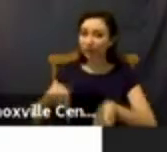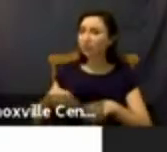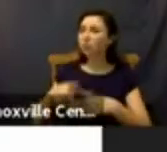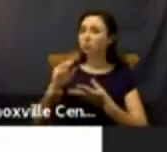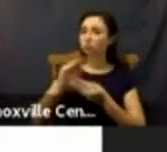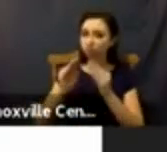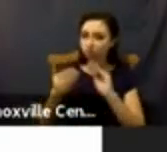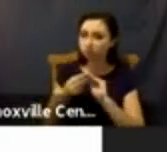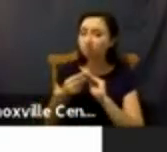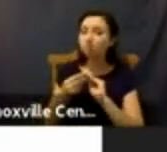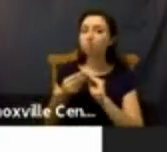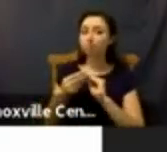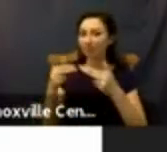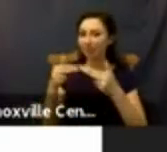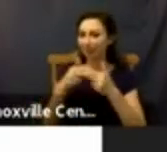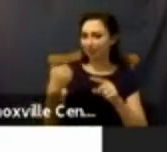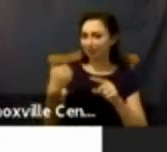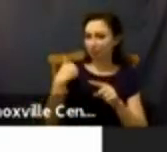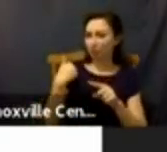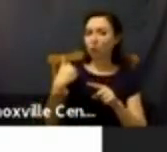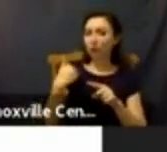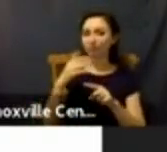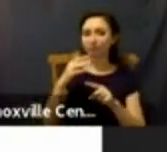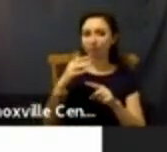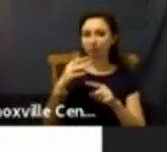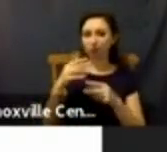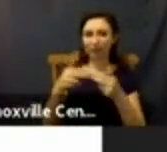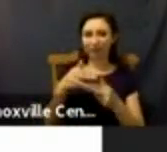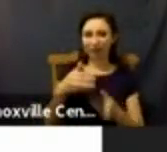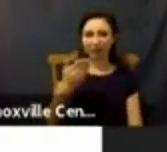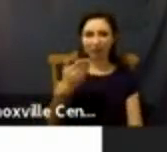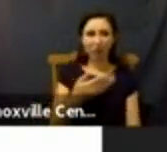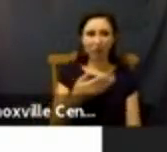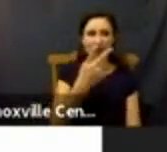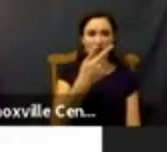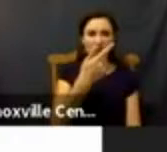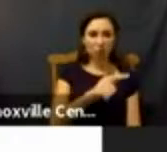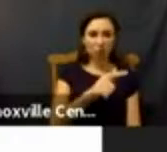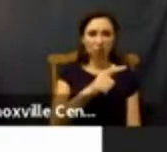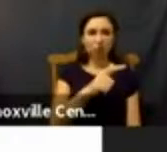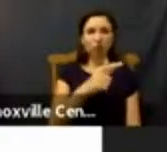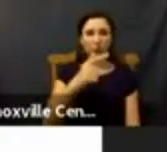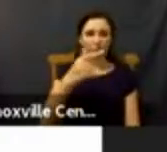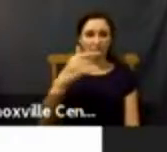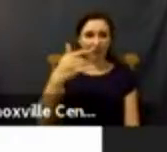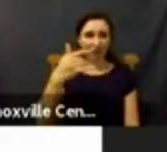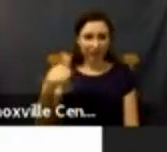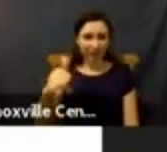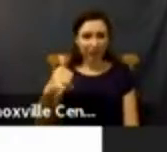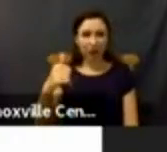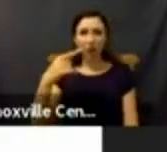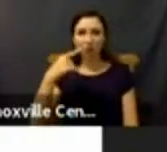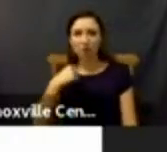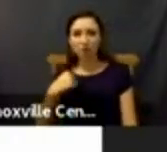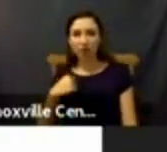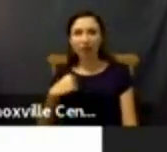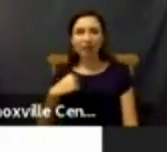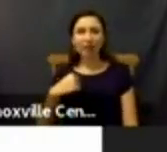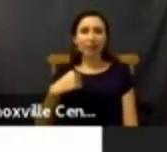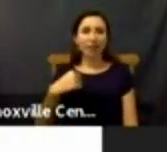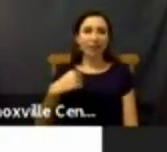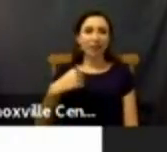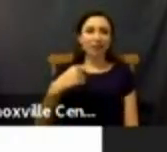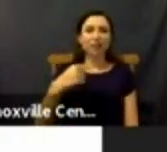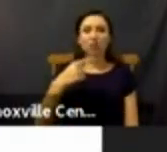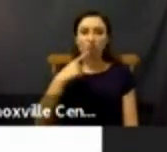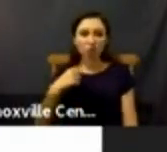the slide before us, which is green zone, yellow zone, red zone, with red zone being 12.1% COVID positive beds,